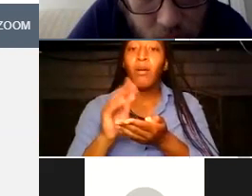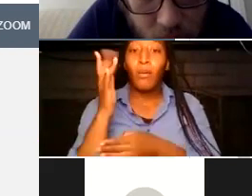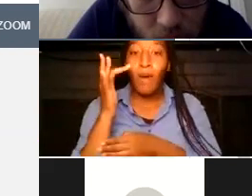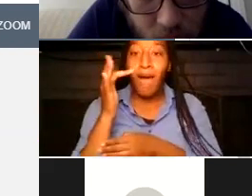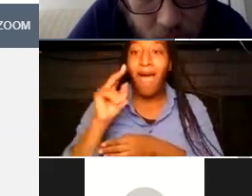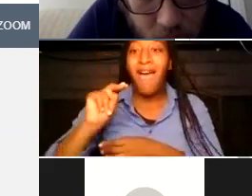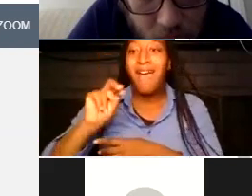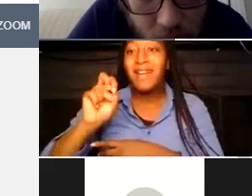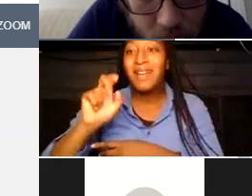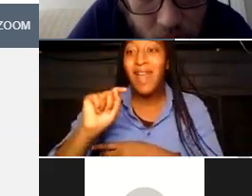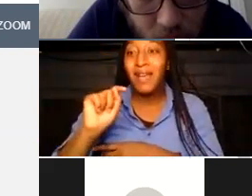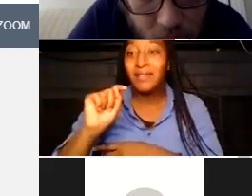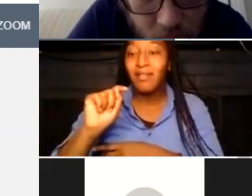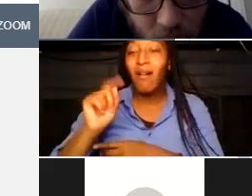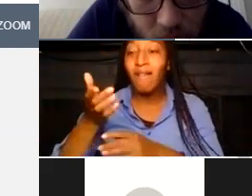0.